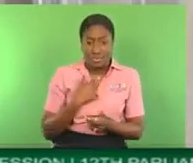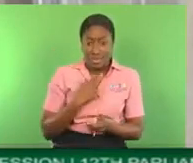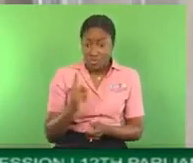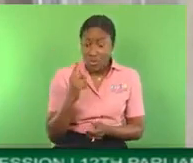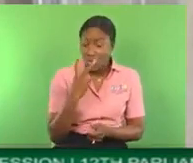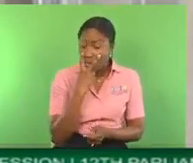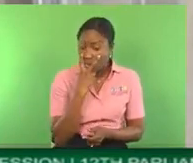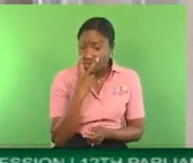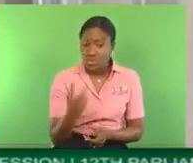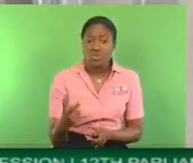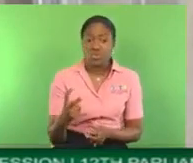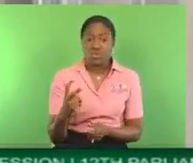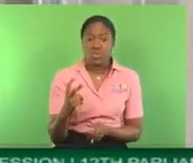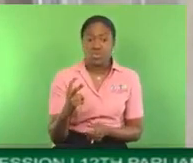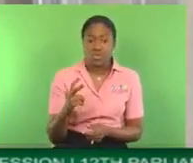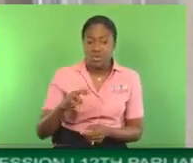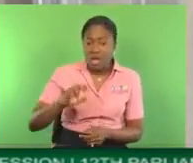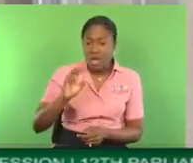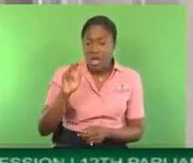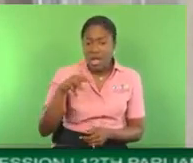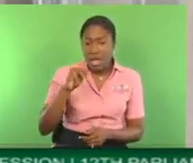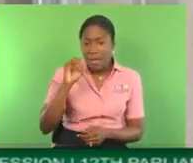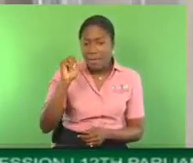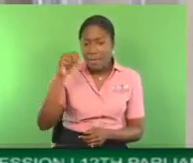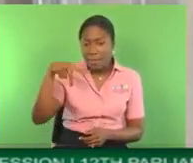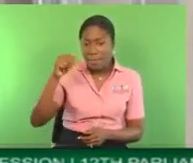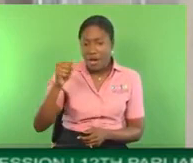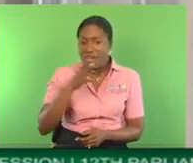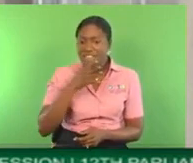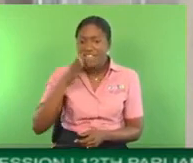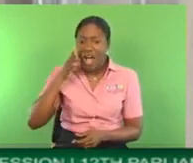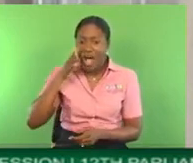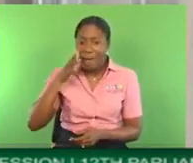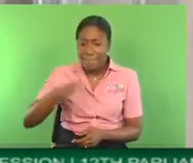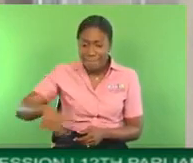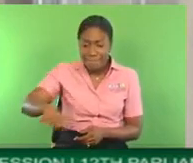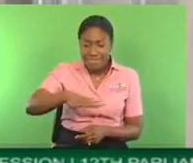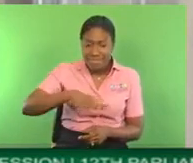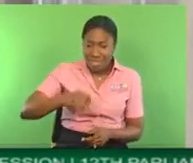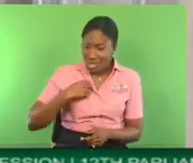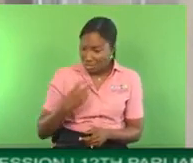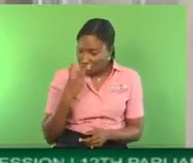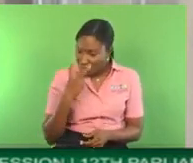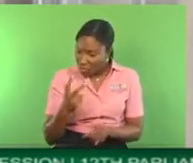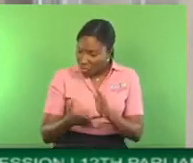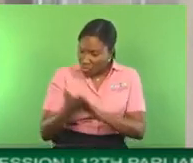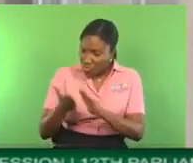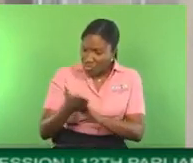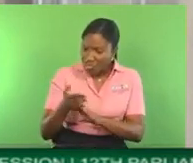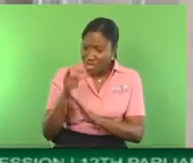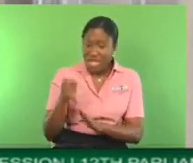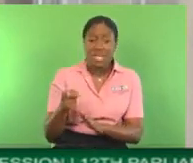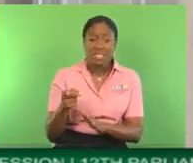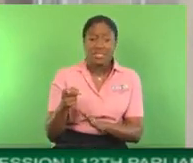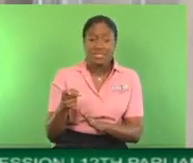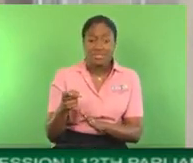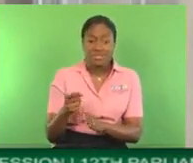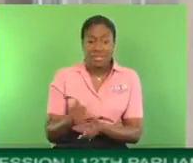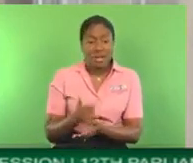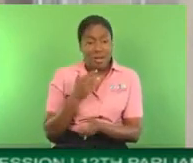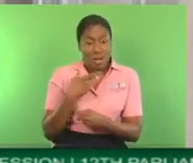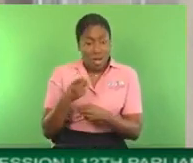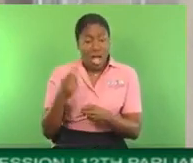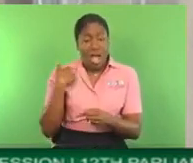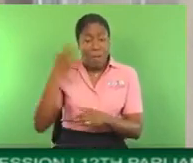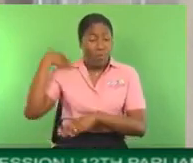the operations at Mapa Farms. Now, it was mentioned in the budget. Mapa Farms is a propagation unit. And